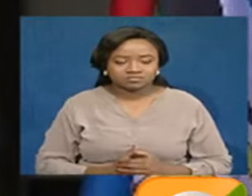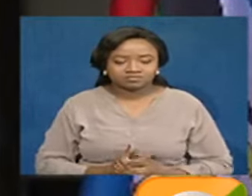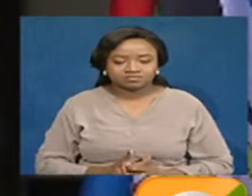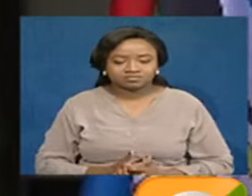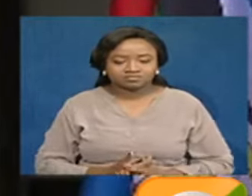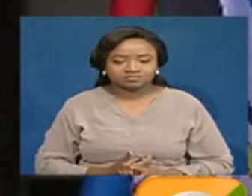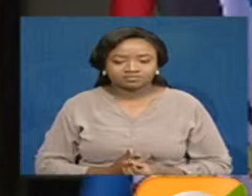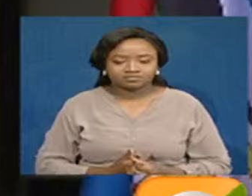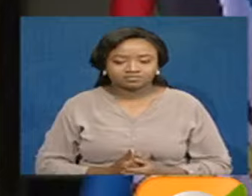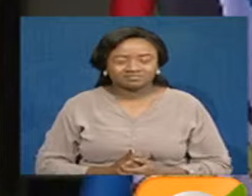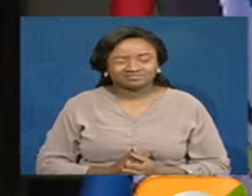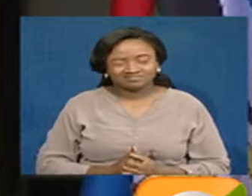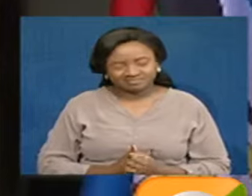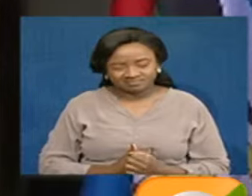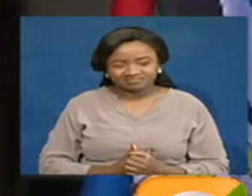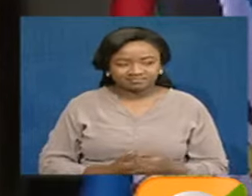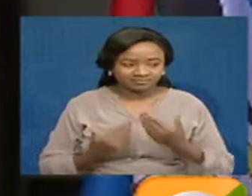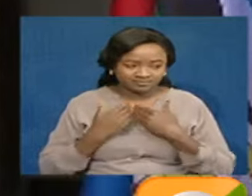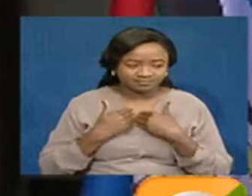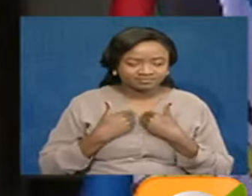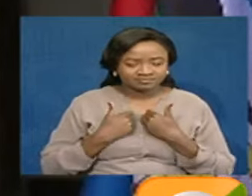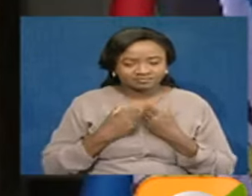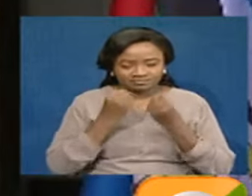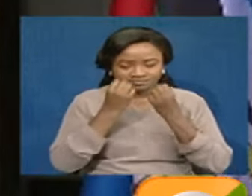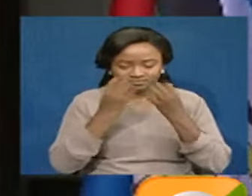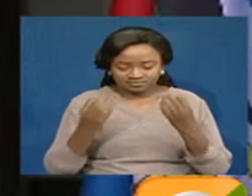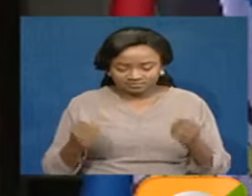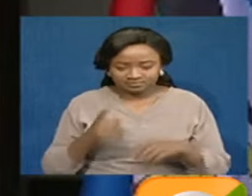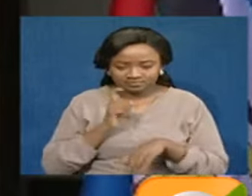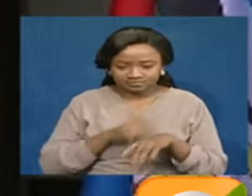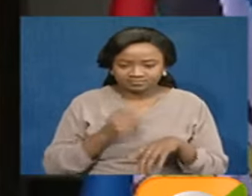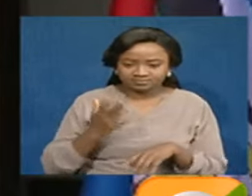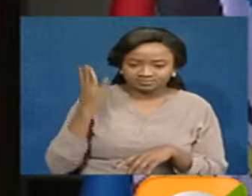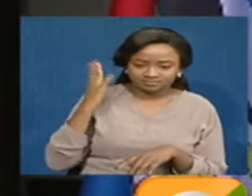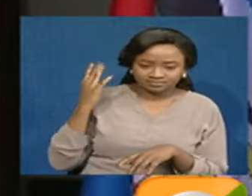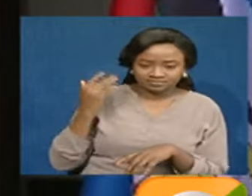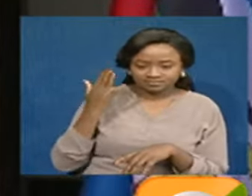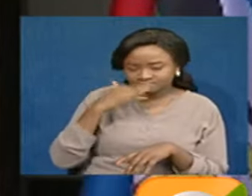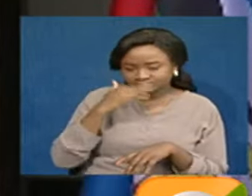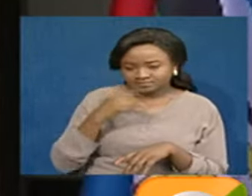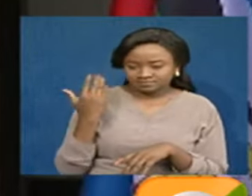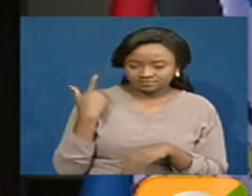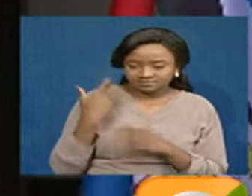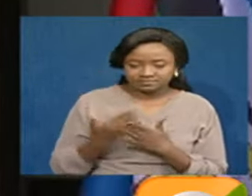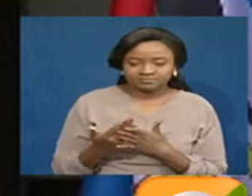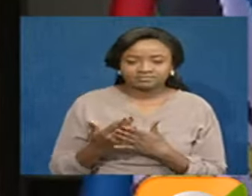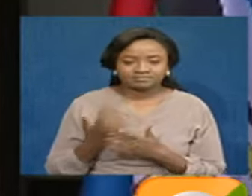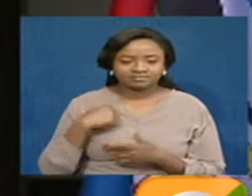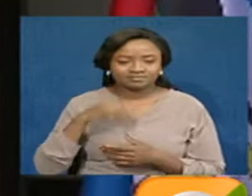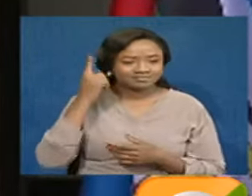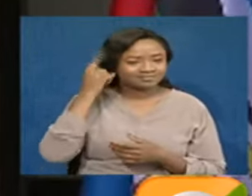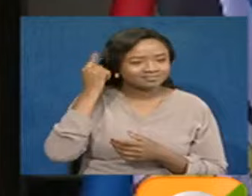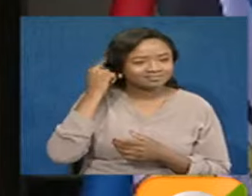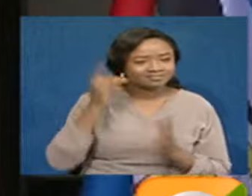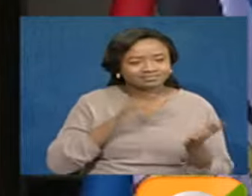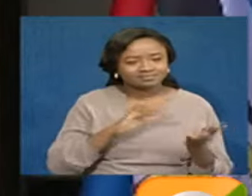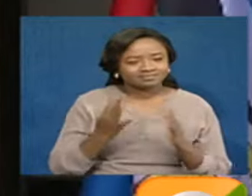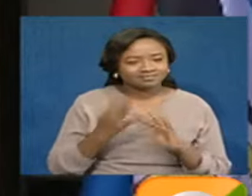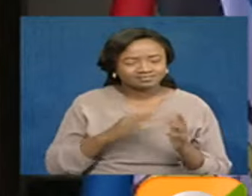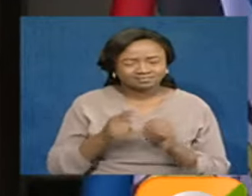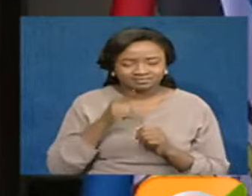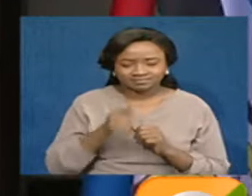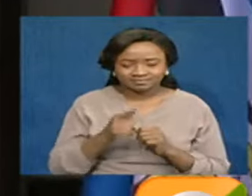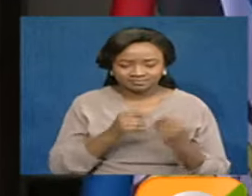I have had occasion in the past few days to ponder on how the orderly transfer